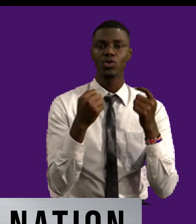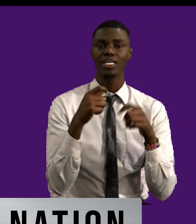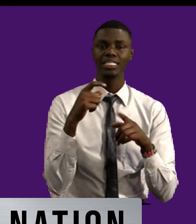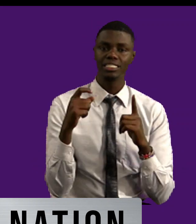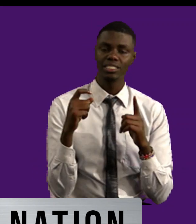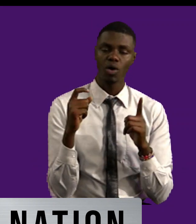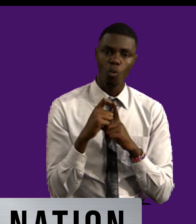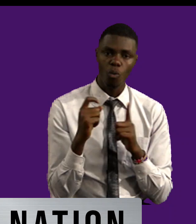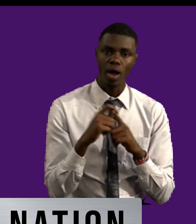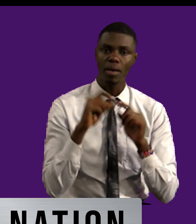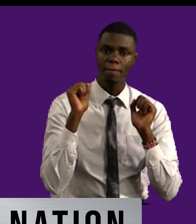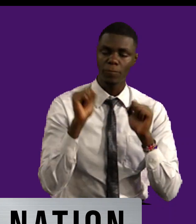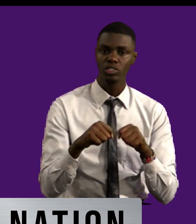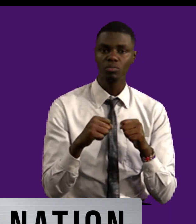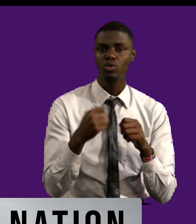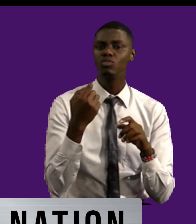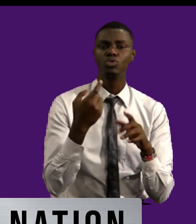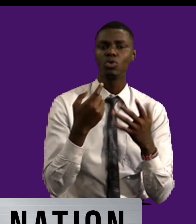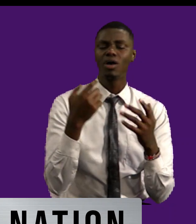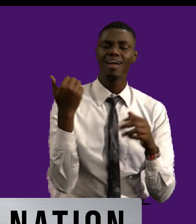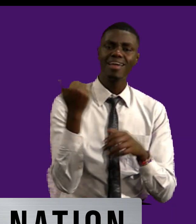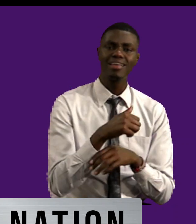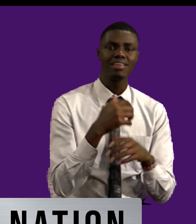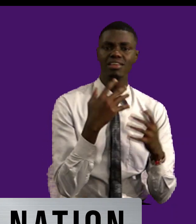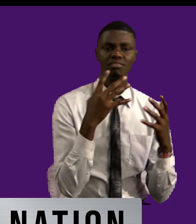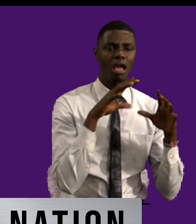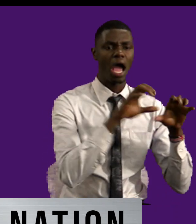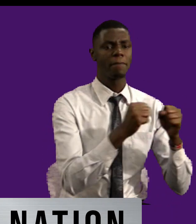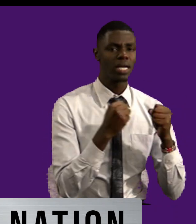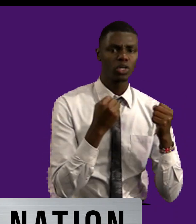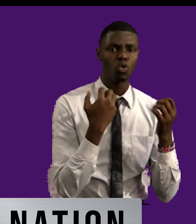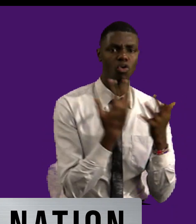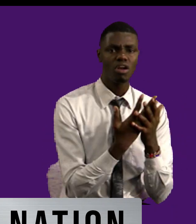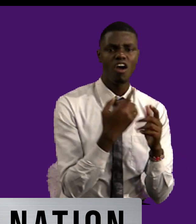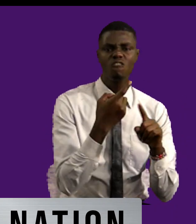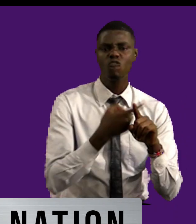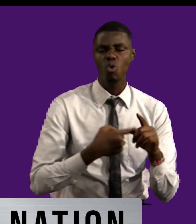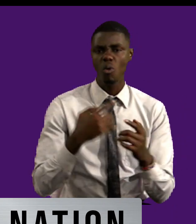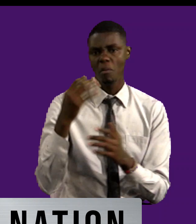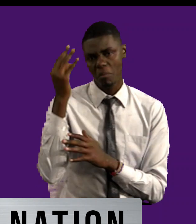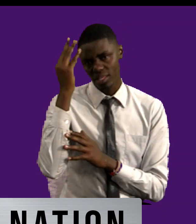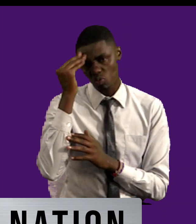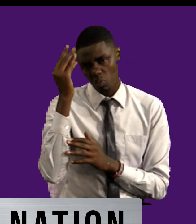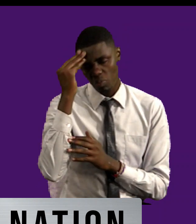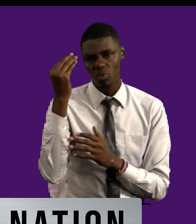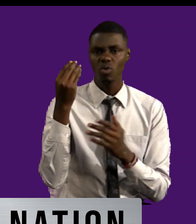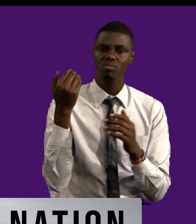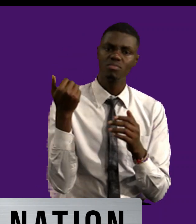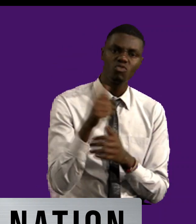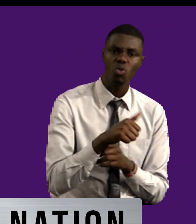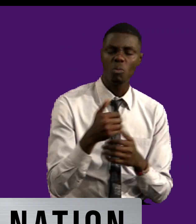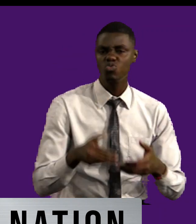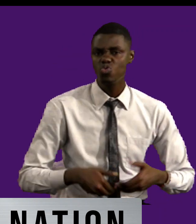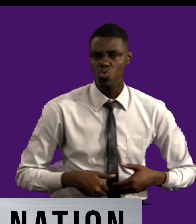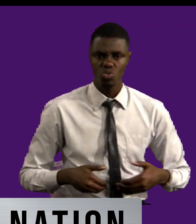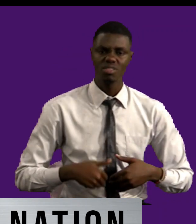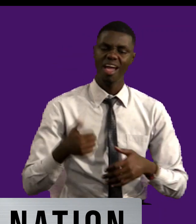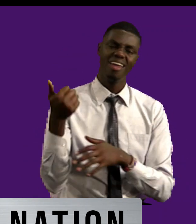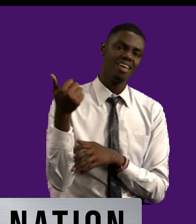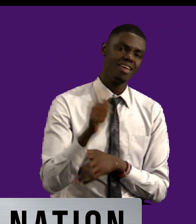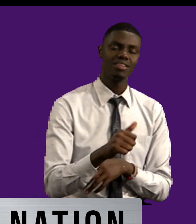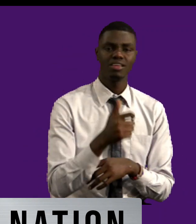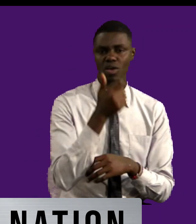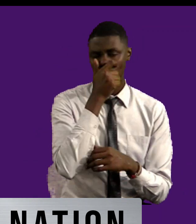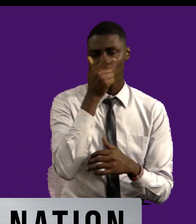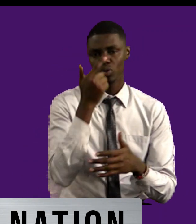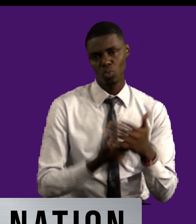abductions of our Somali brothers, of our colleagues whom we have been on the streets with. Yes. So we would wish